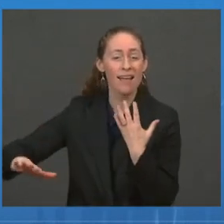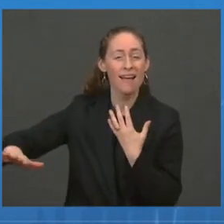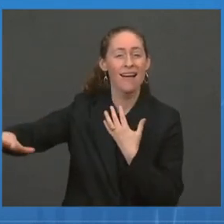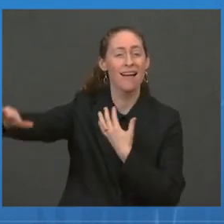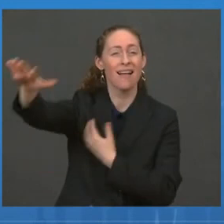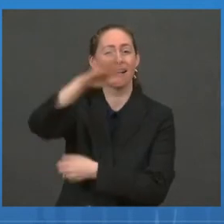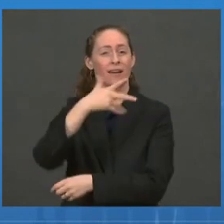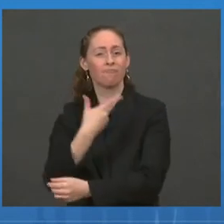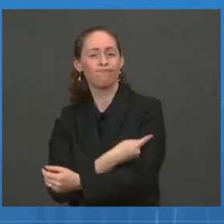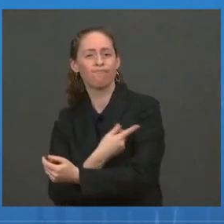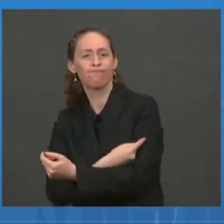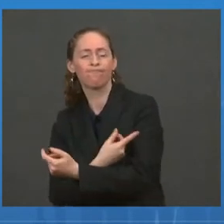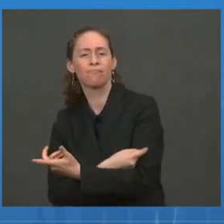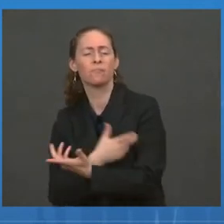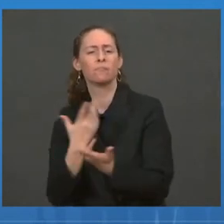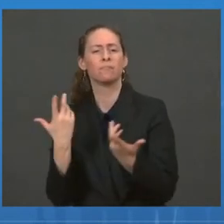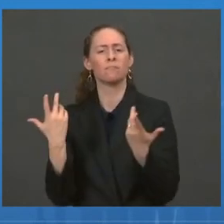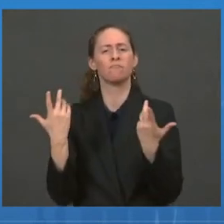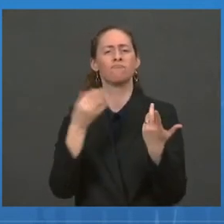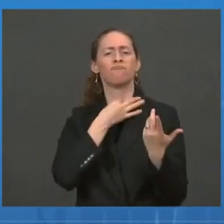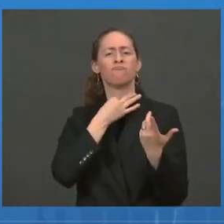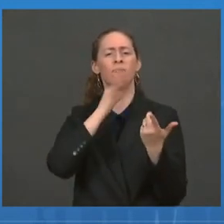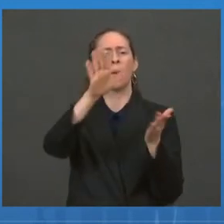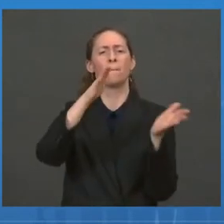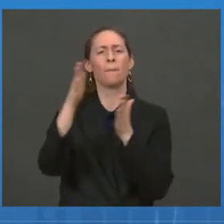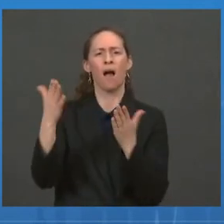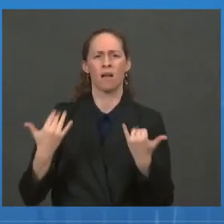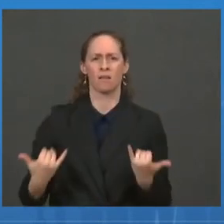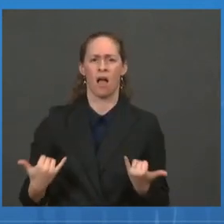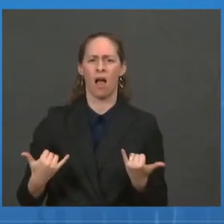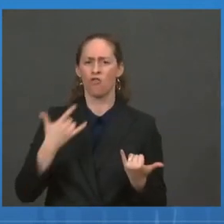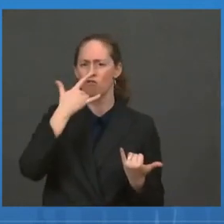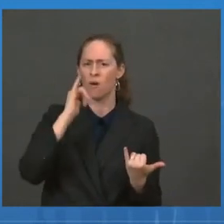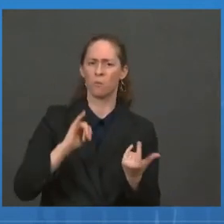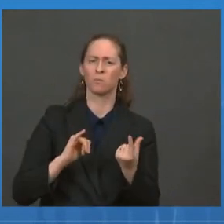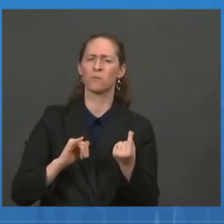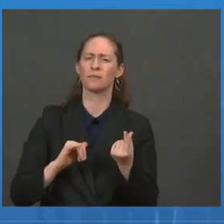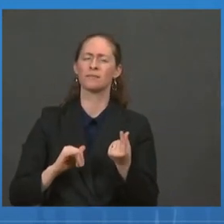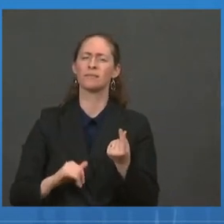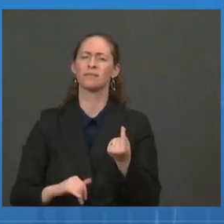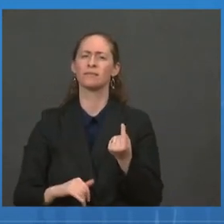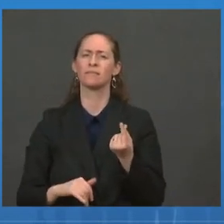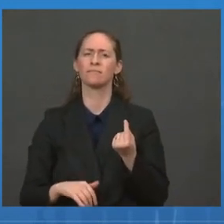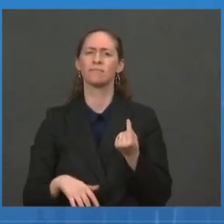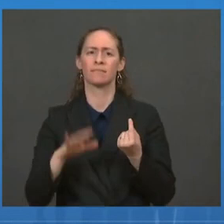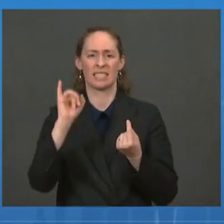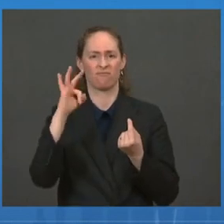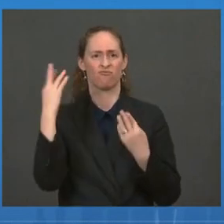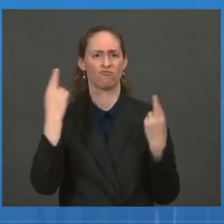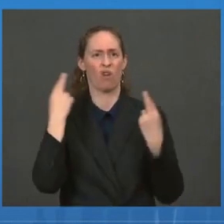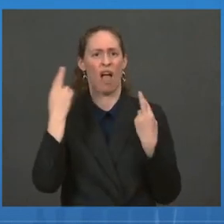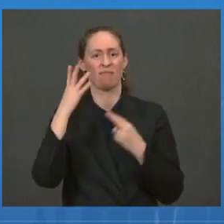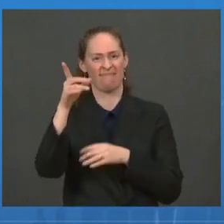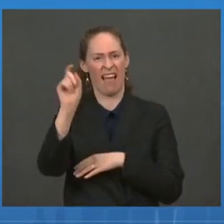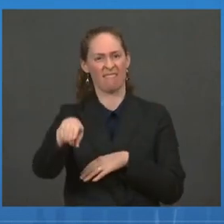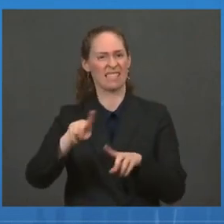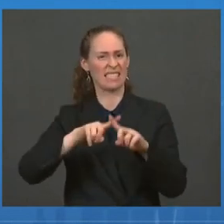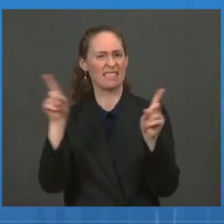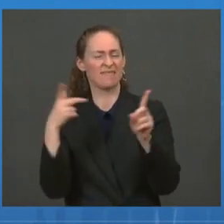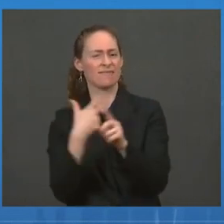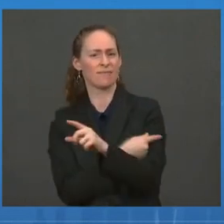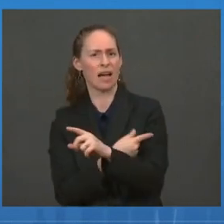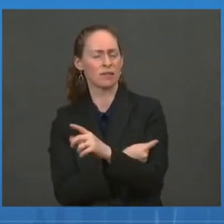work if we were to need a new vaccine right so the few month estimate that i discuss not only includes the